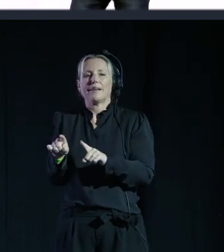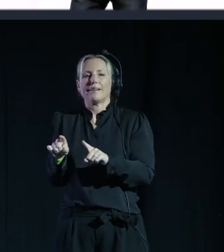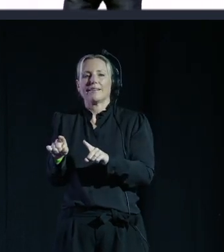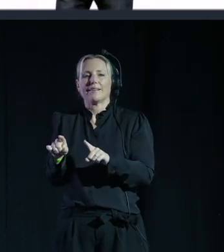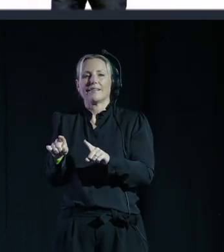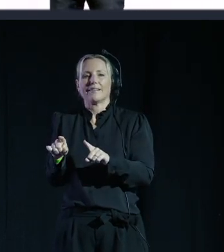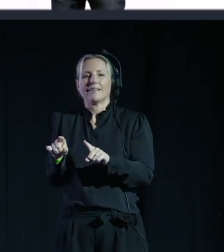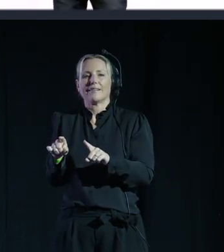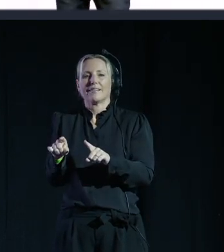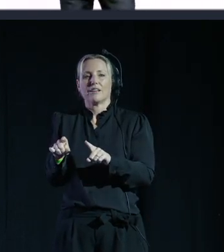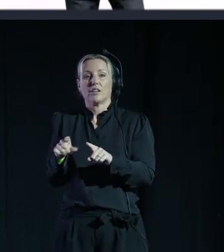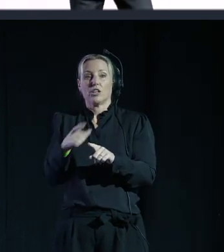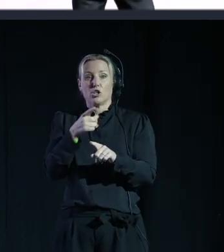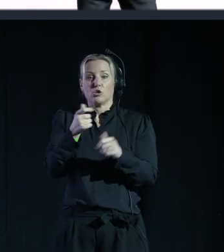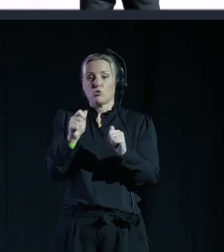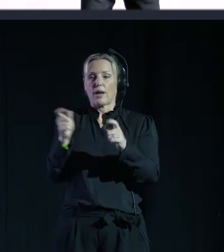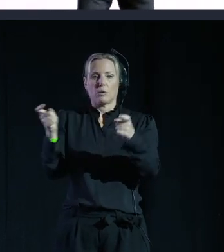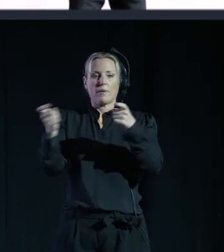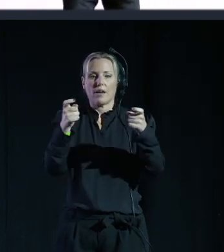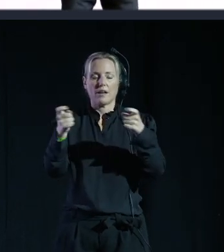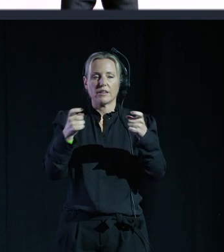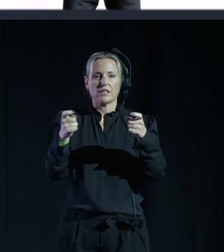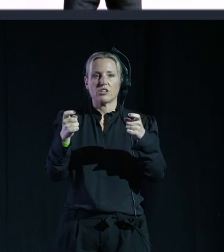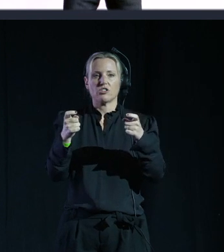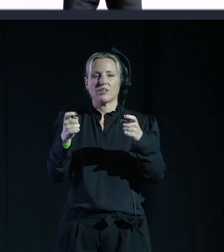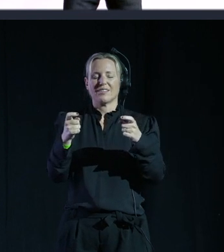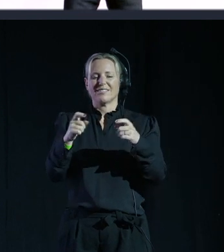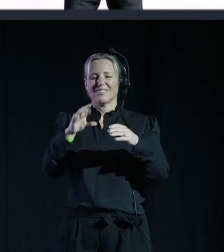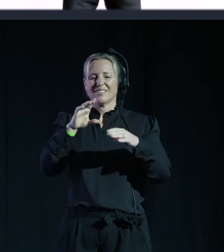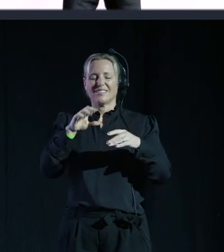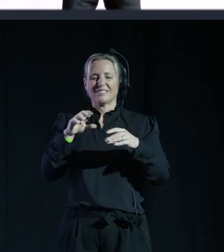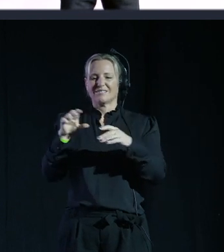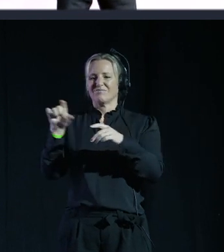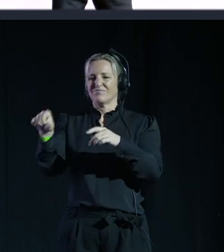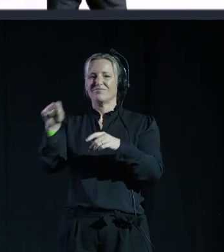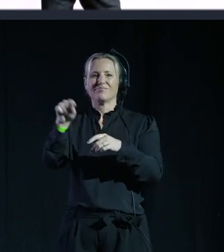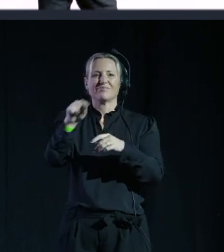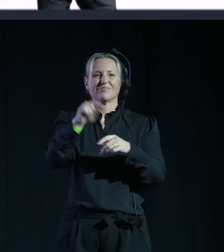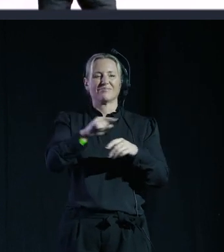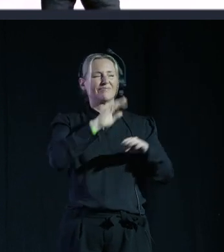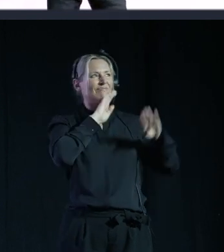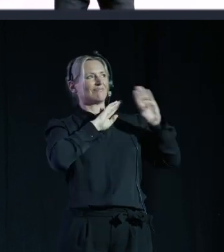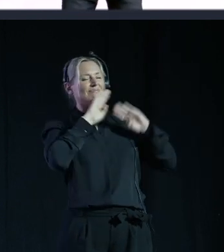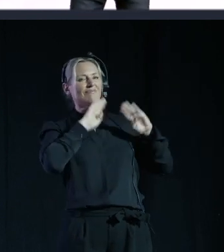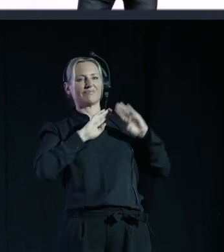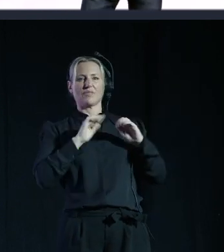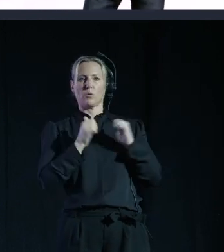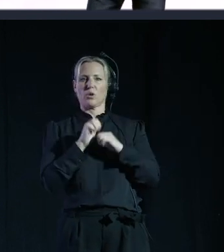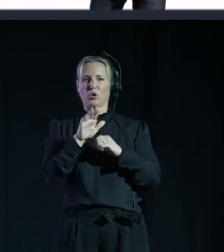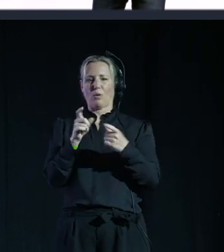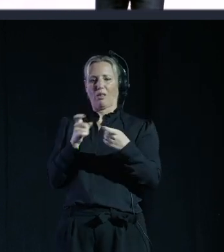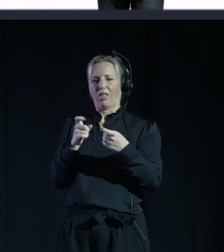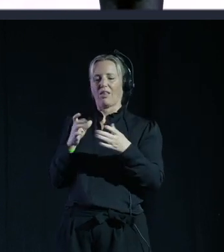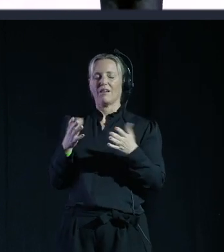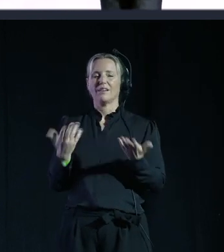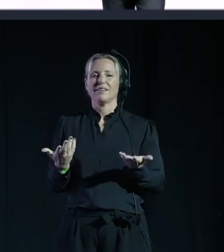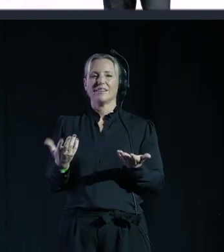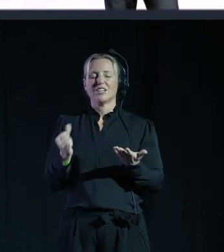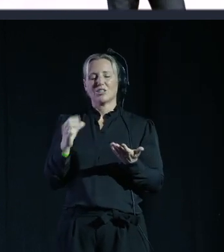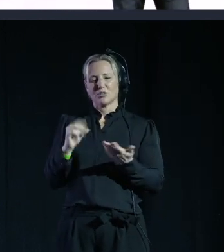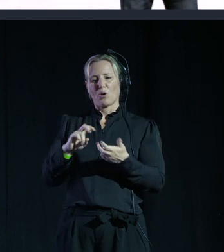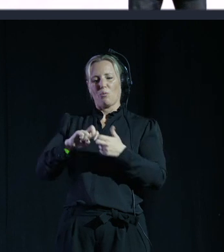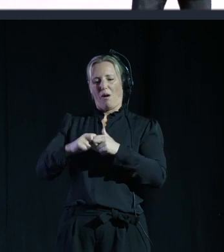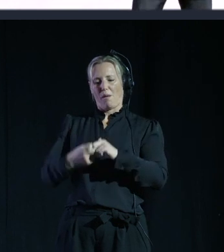If you do try to govern it, you end up kind of frustrating all these groups, and it ends up slowing them down. So these are the sorts of